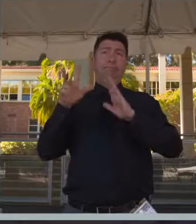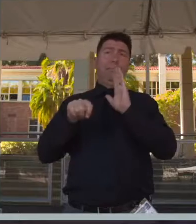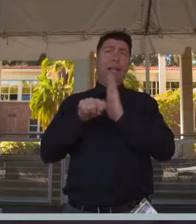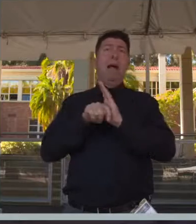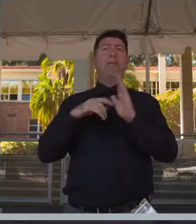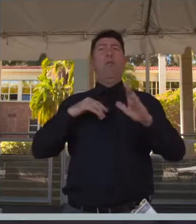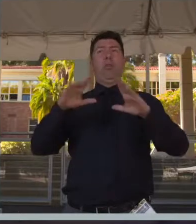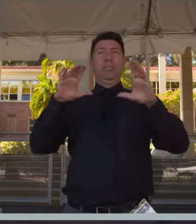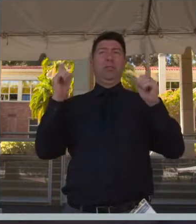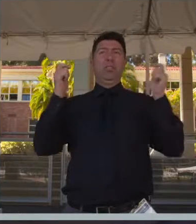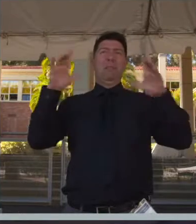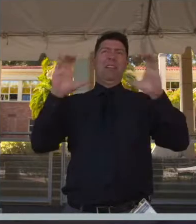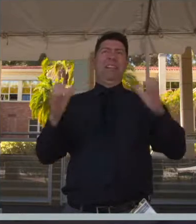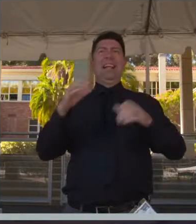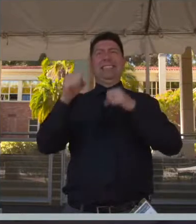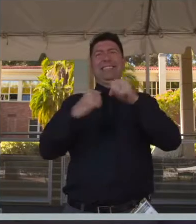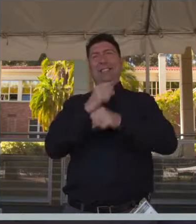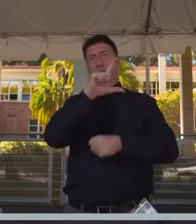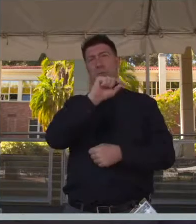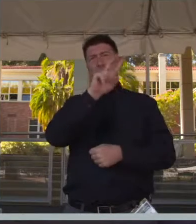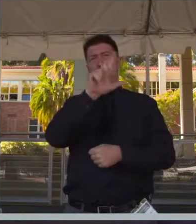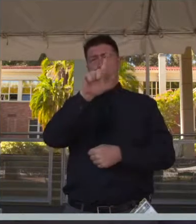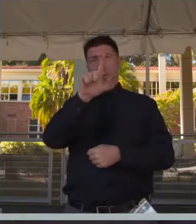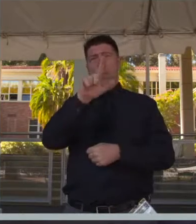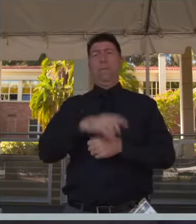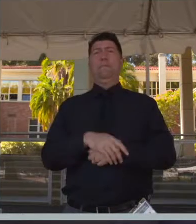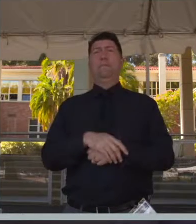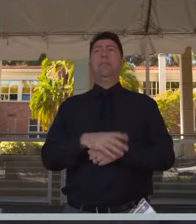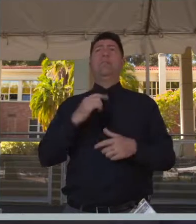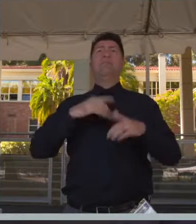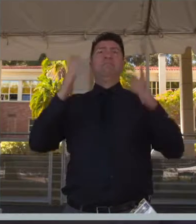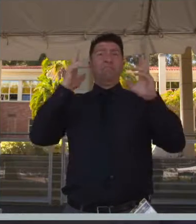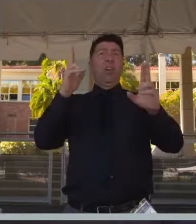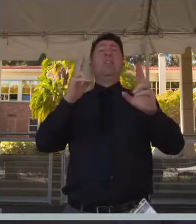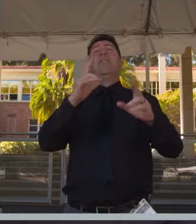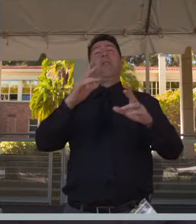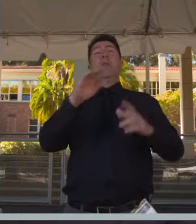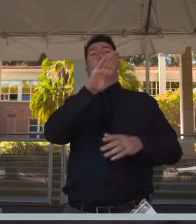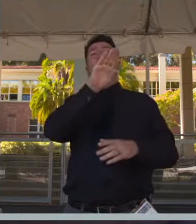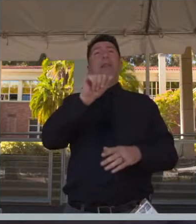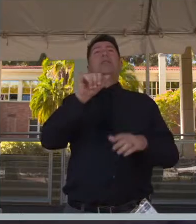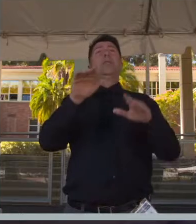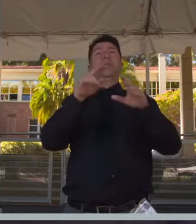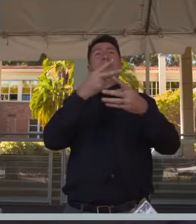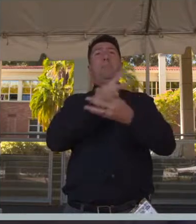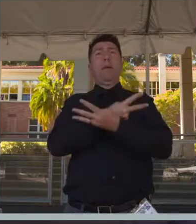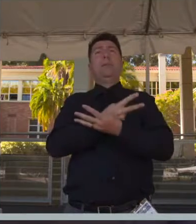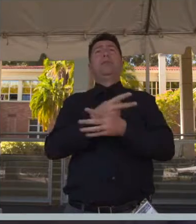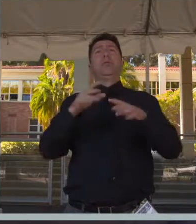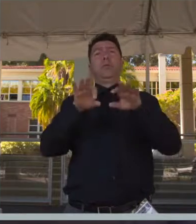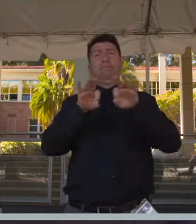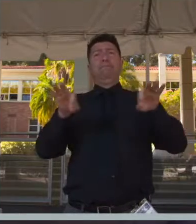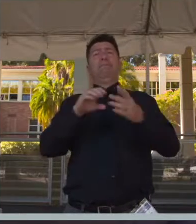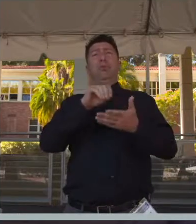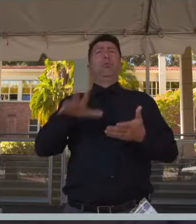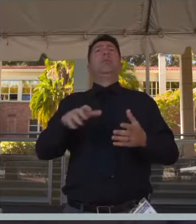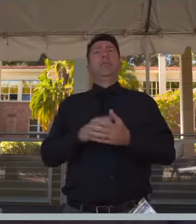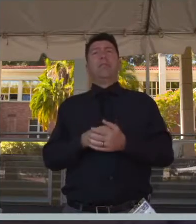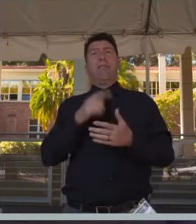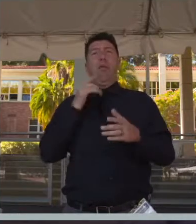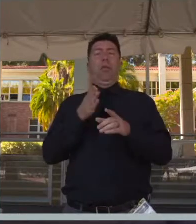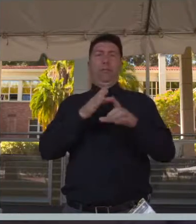of 2021. We are honoring the achievements of the bachelor's and master's degree recipients from the Division of